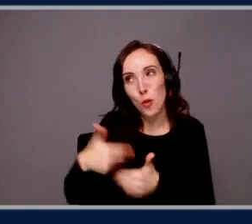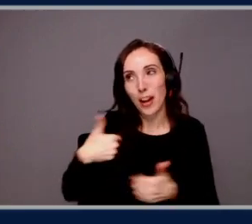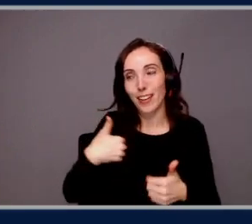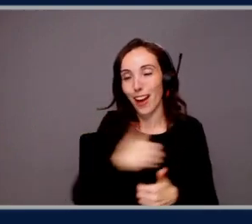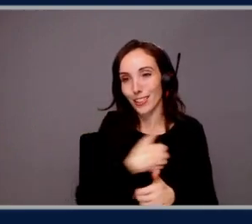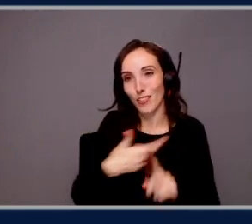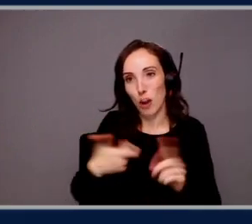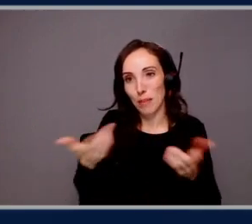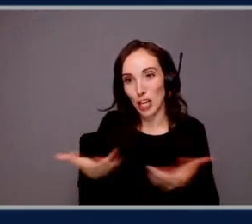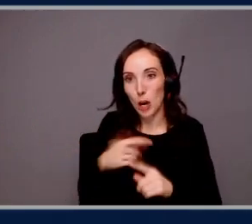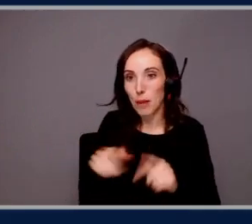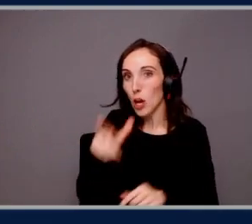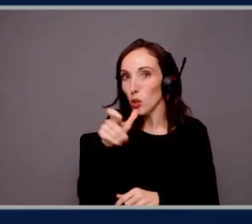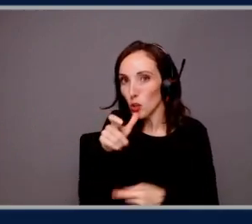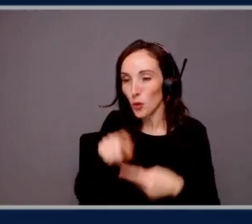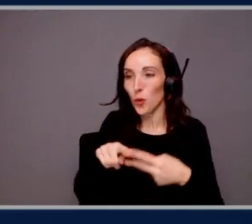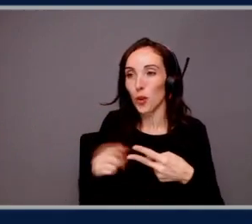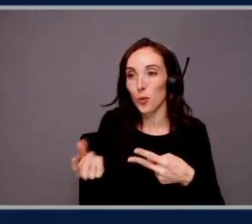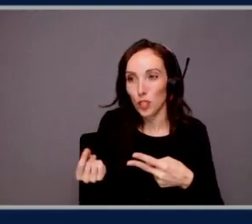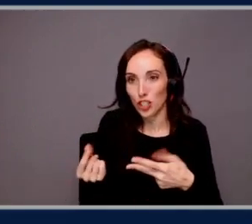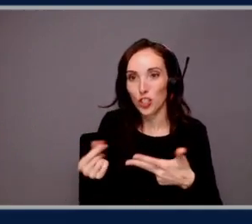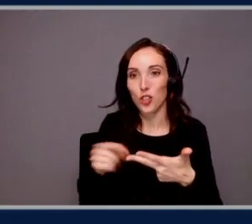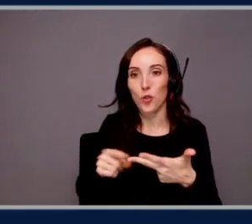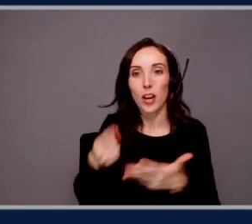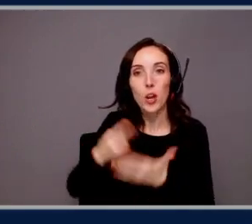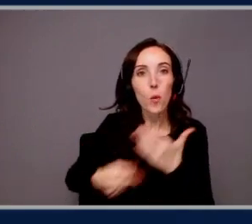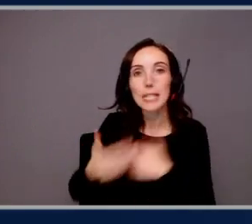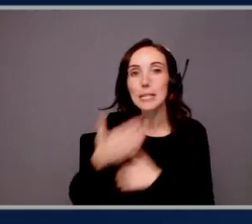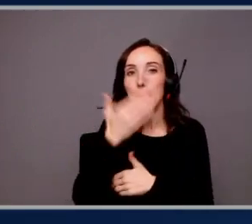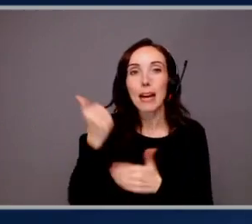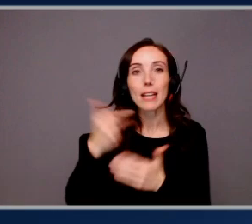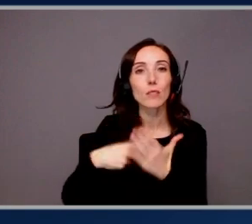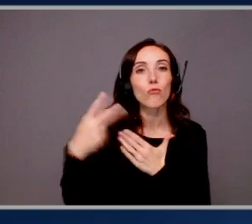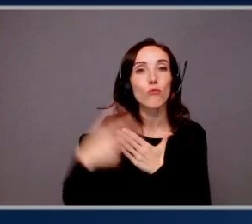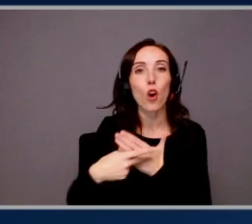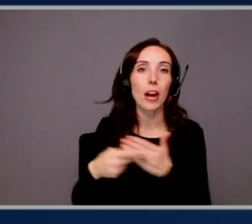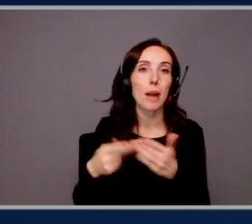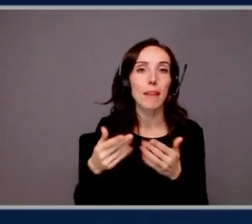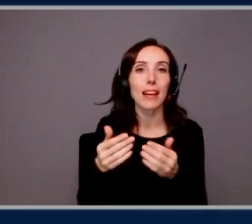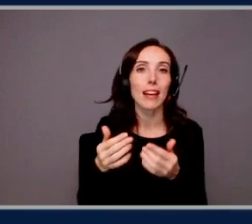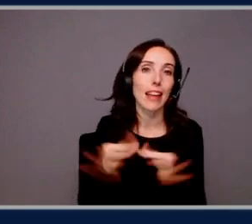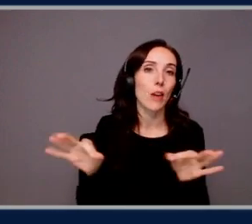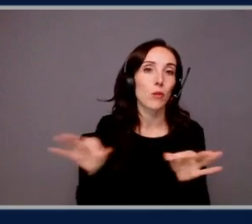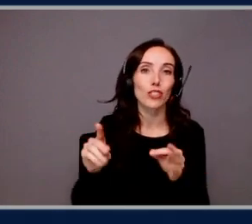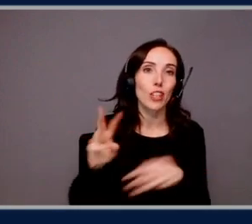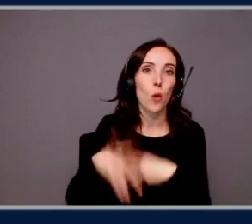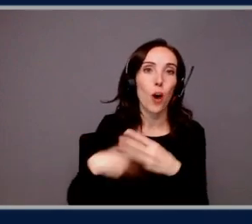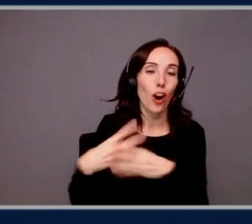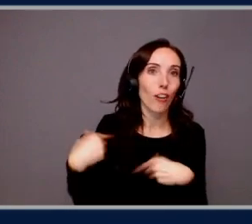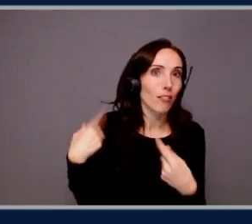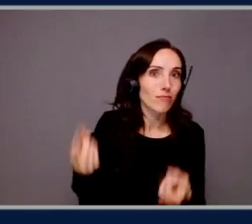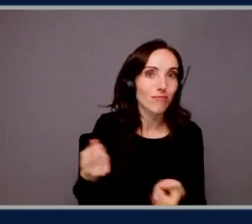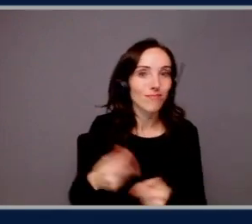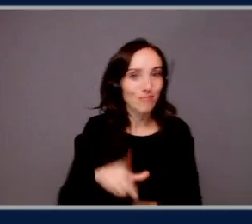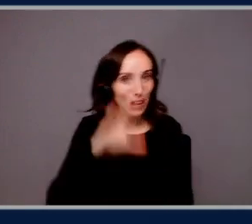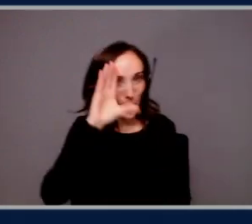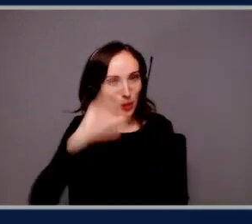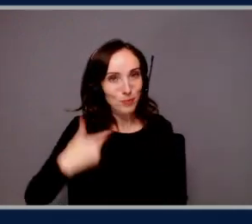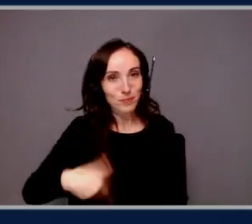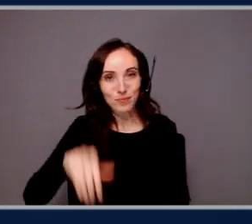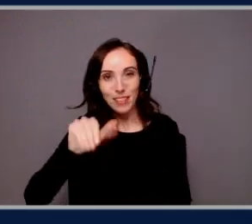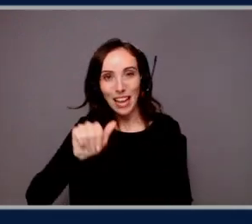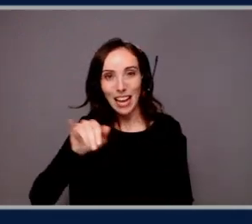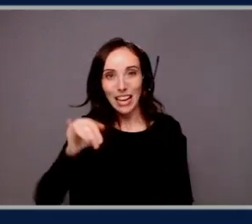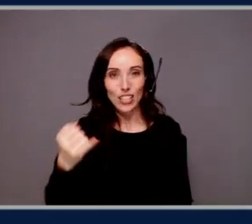Who are you, what do you do, and what is objectively the best programming language in the world? I am so glad you asked, Darko. Hey, everybody. My name is AJ Steibenberg. I'm a